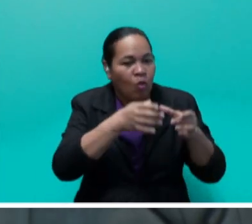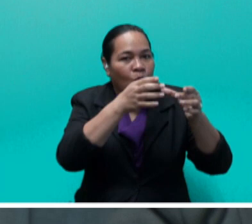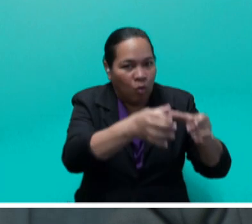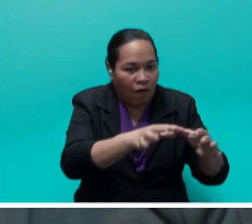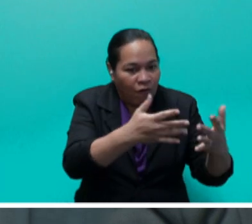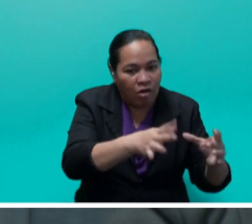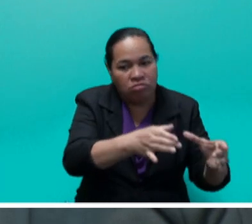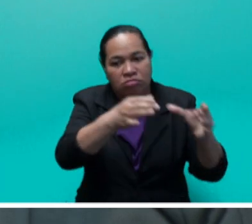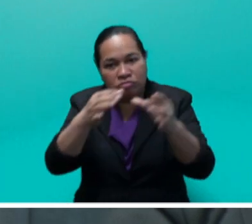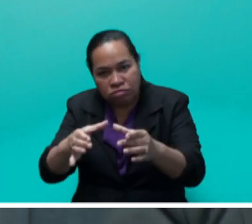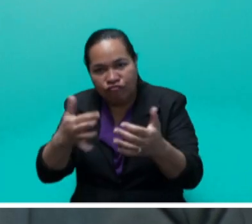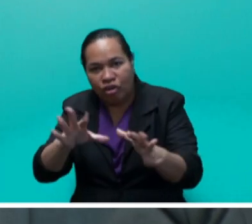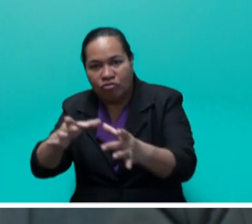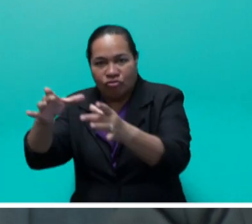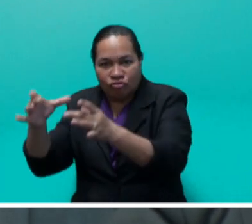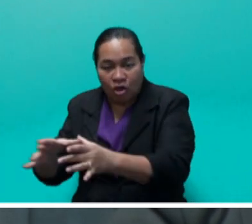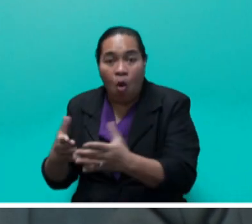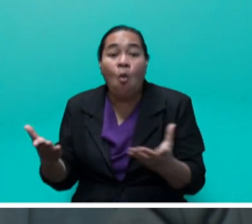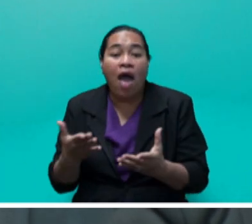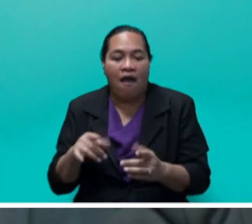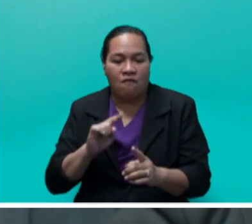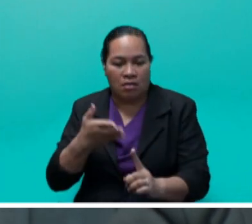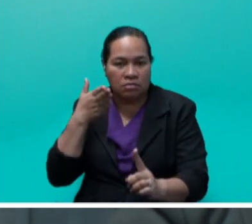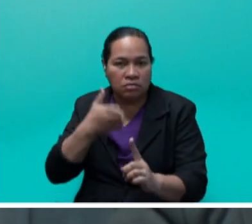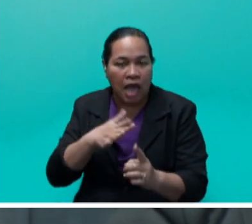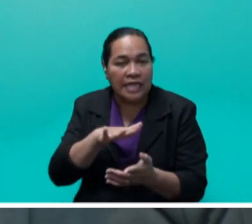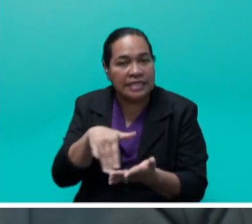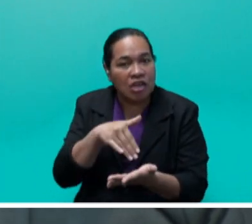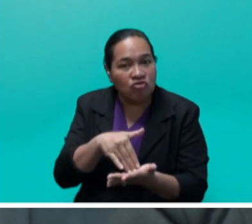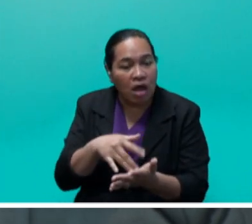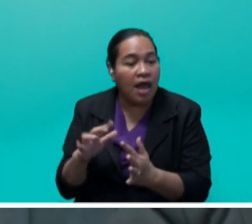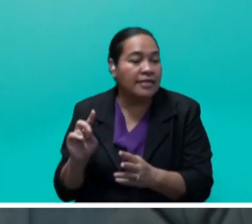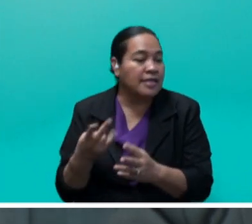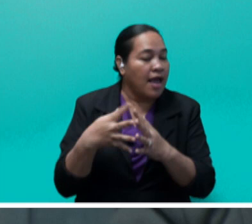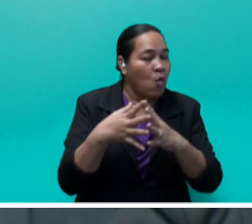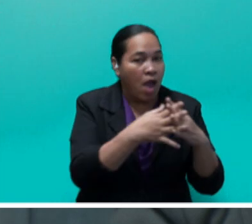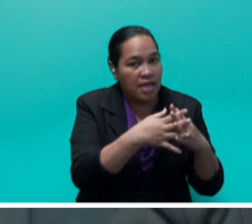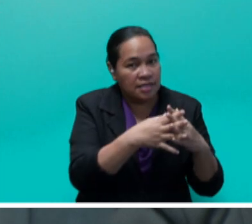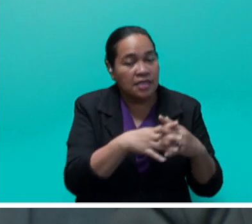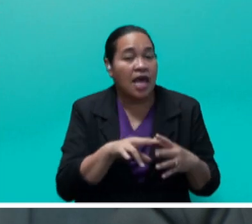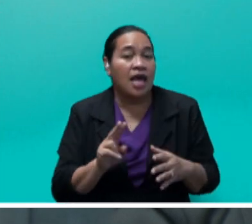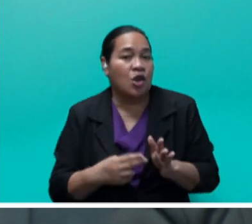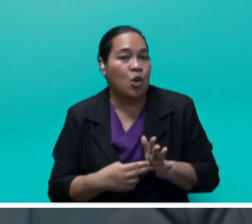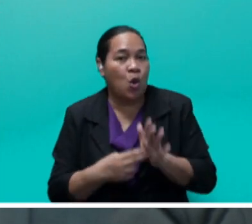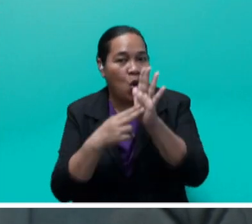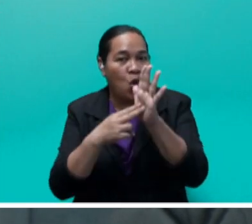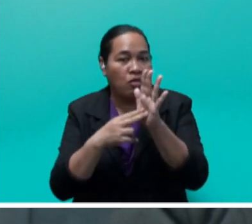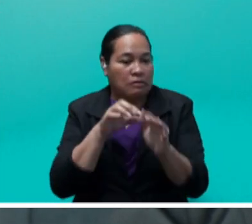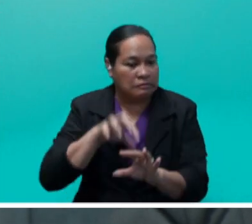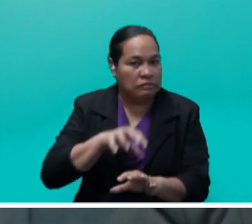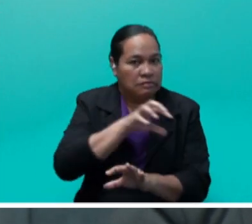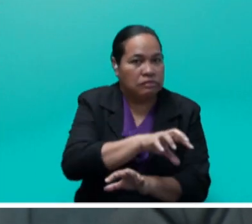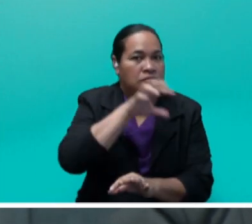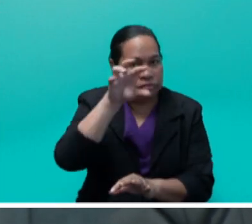main aquaculture cluster in the Central Division, Western Division, and the Northern Division. This approach